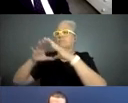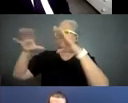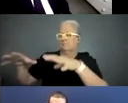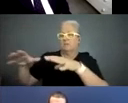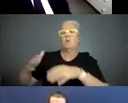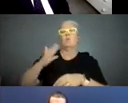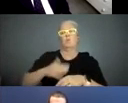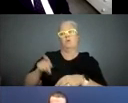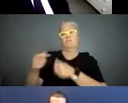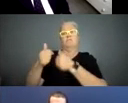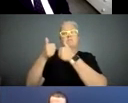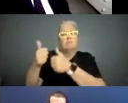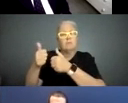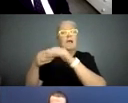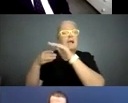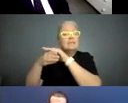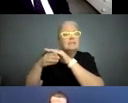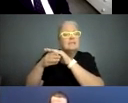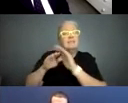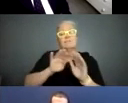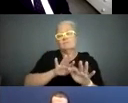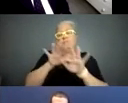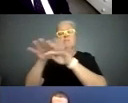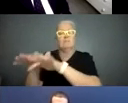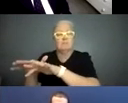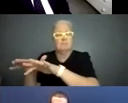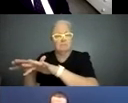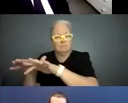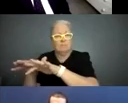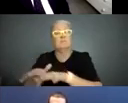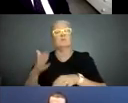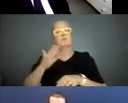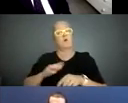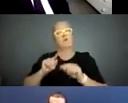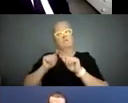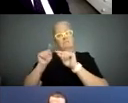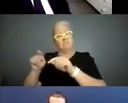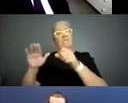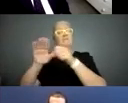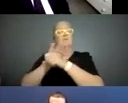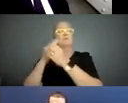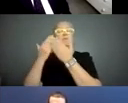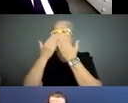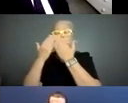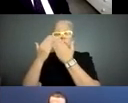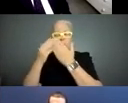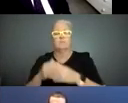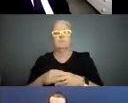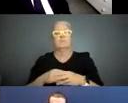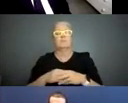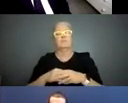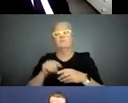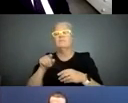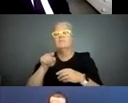part of its program for the conversion of ordinary schools into full-service schools. When in their own classrooms, staff